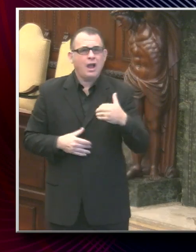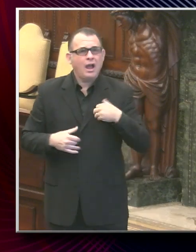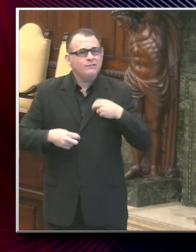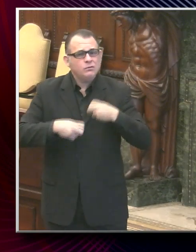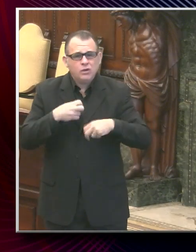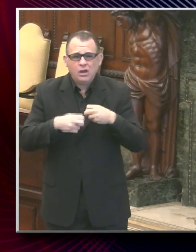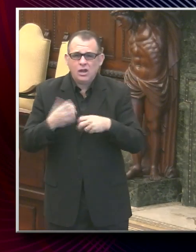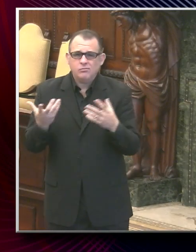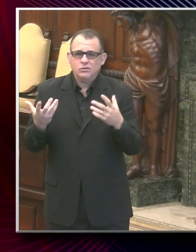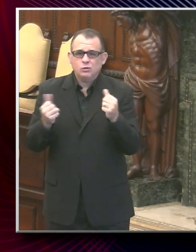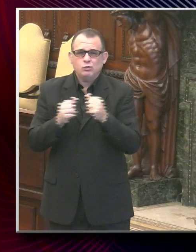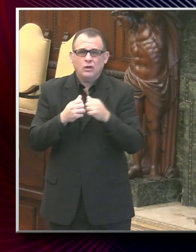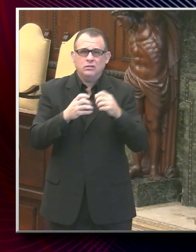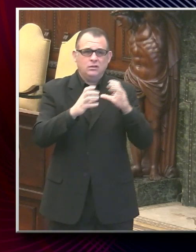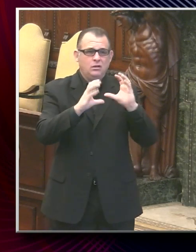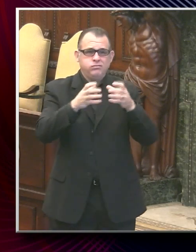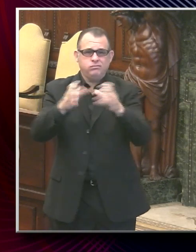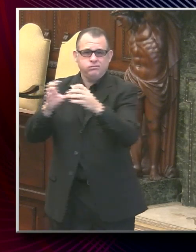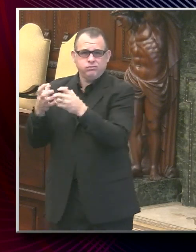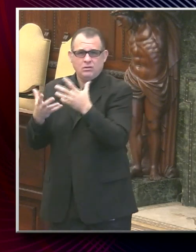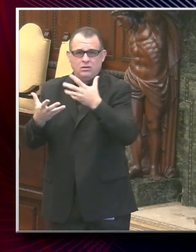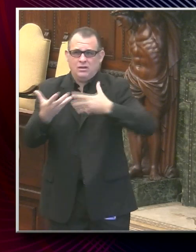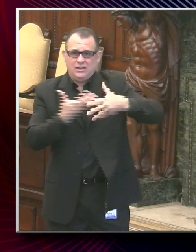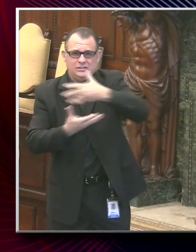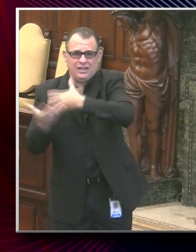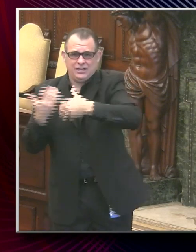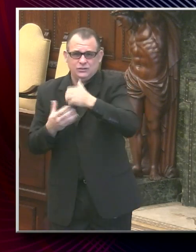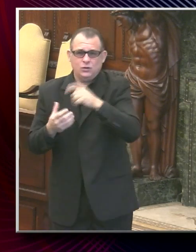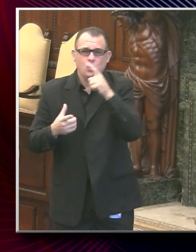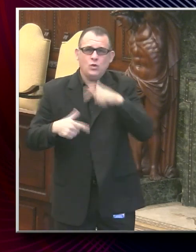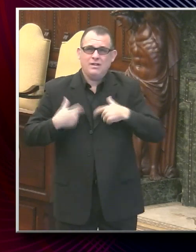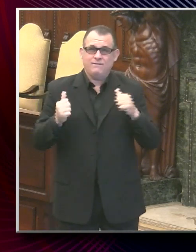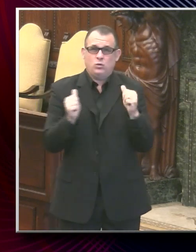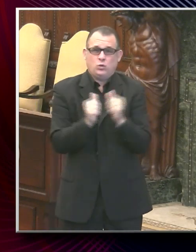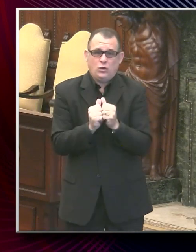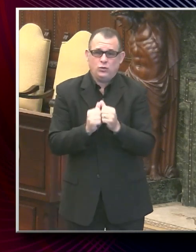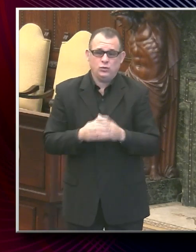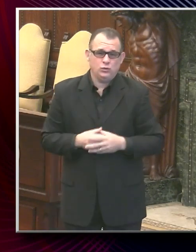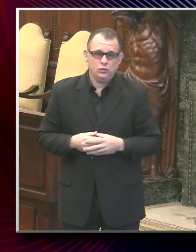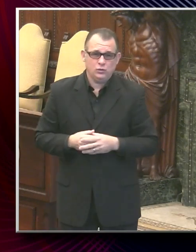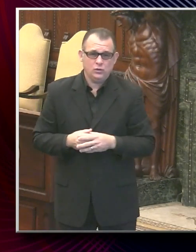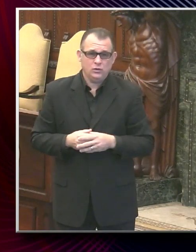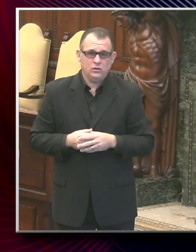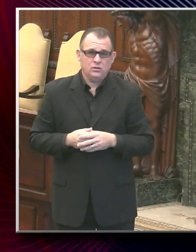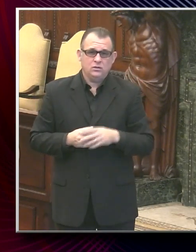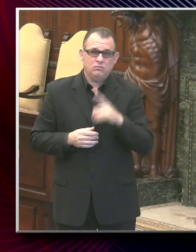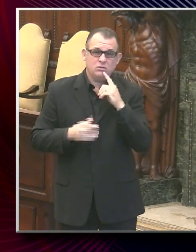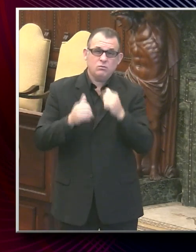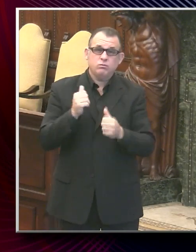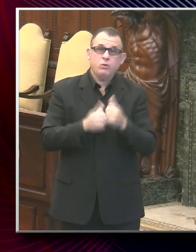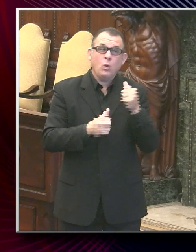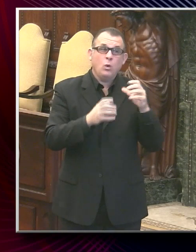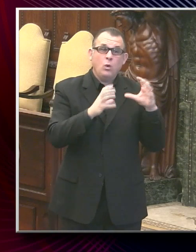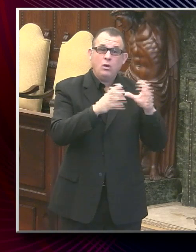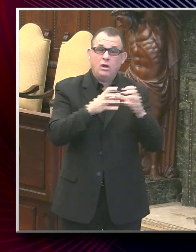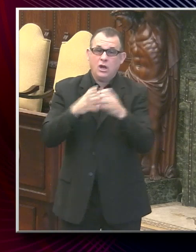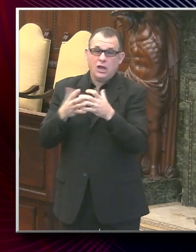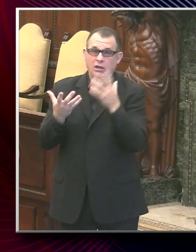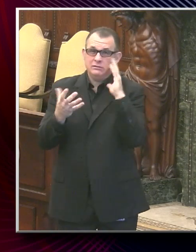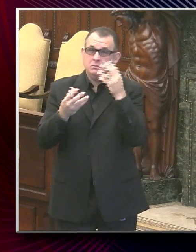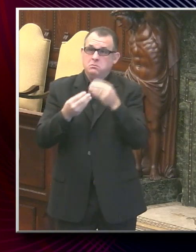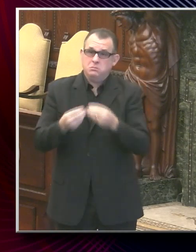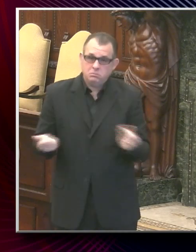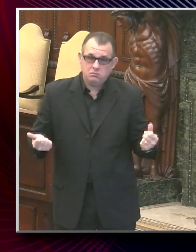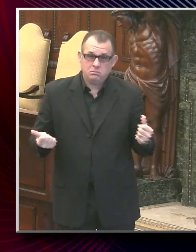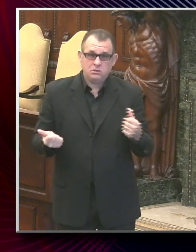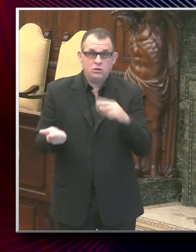in clusters in congregate settings where people live together. Thought I'd give an update on that. Most of those clusters have been resolved. In nursing homes, for the